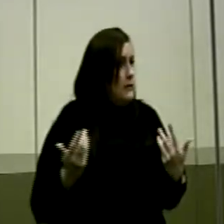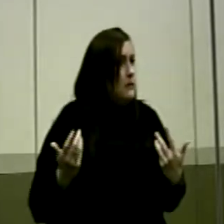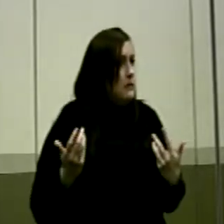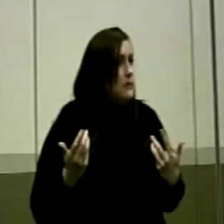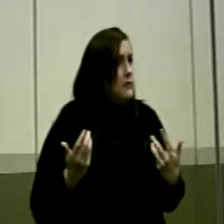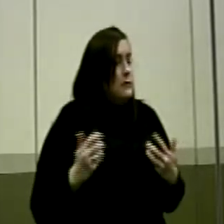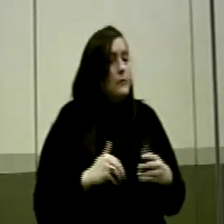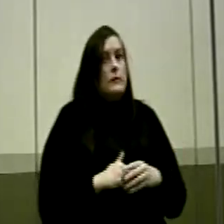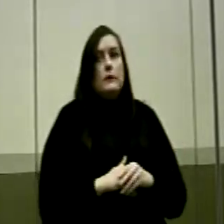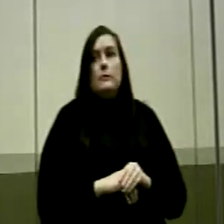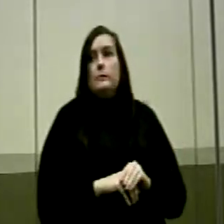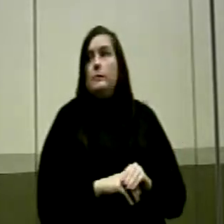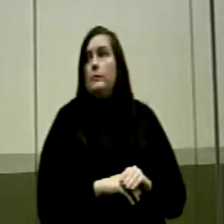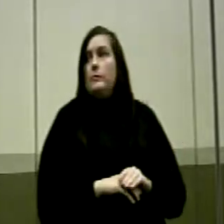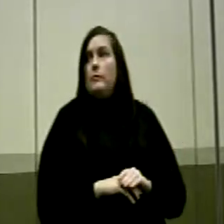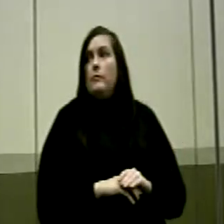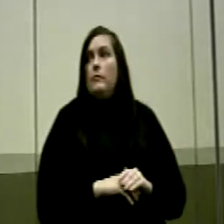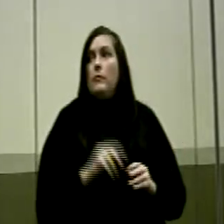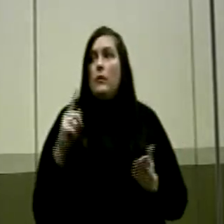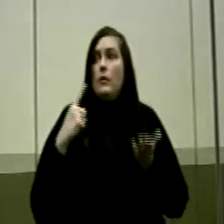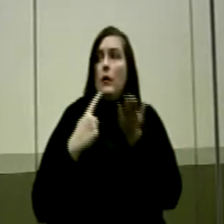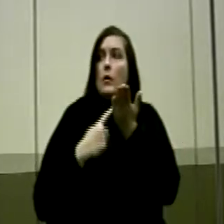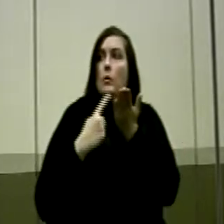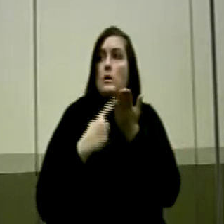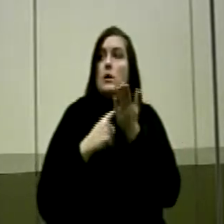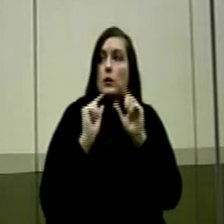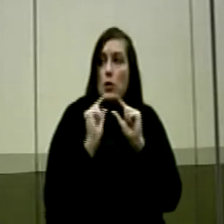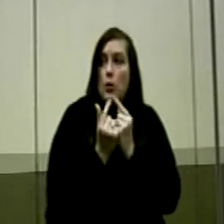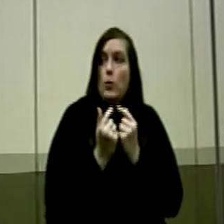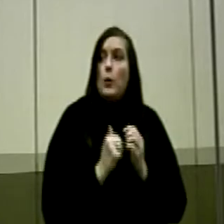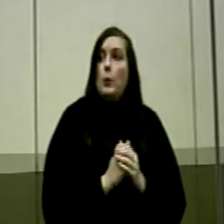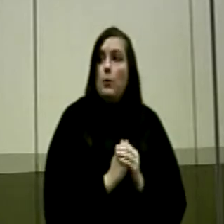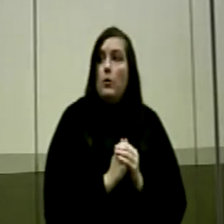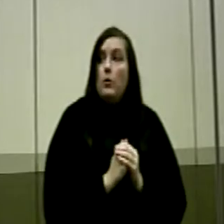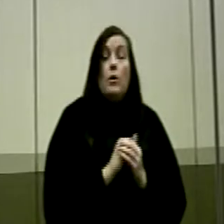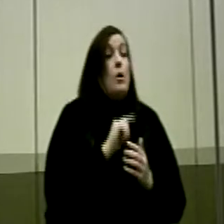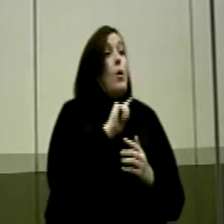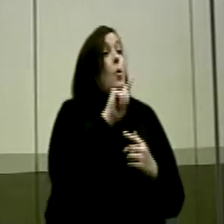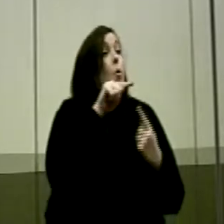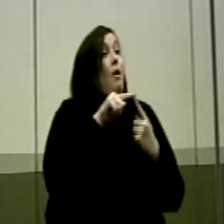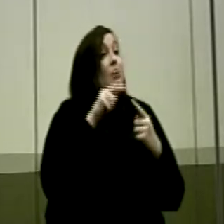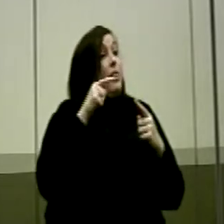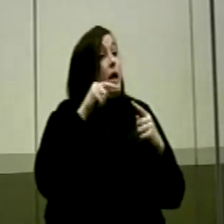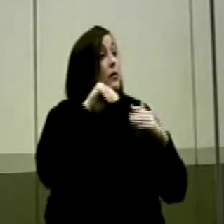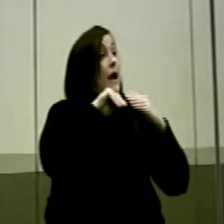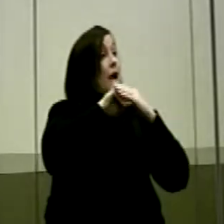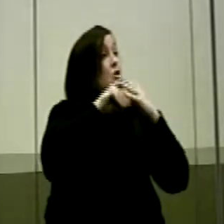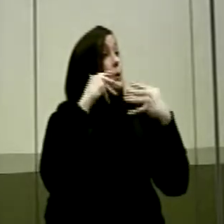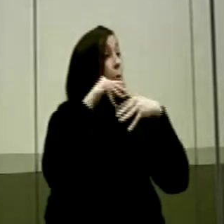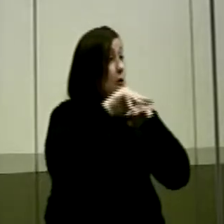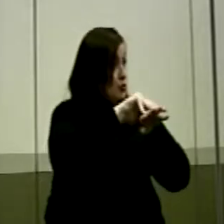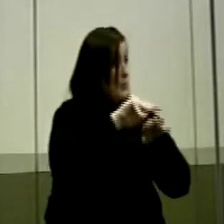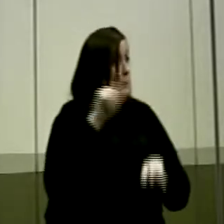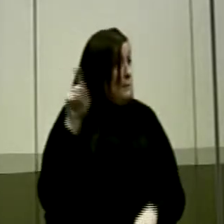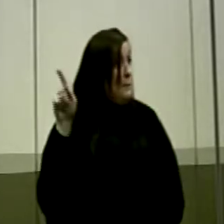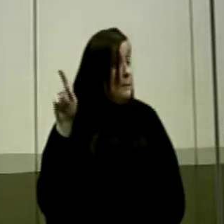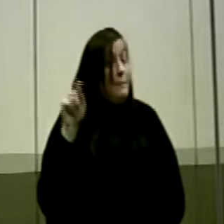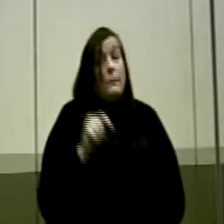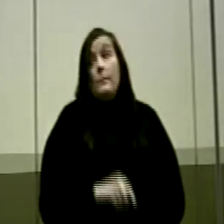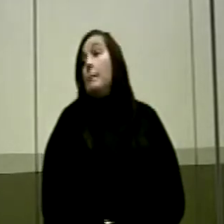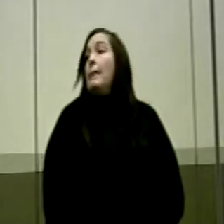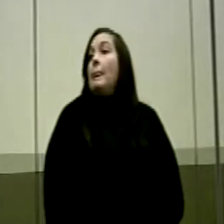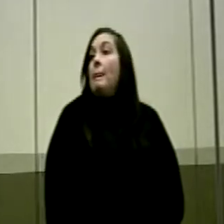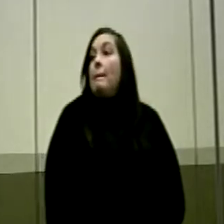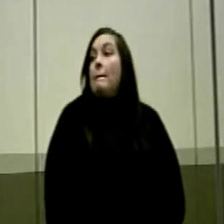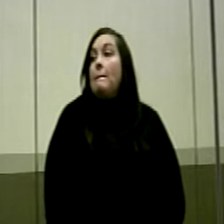about, We talked in our group about and when they do go to the mainstream, that the kids, maybe if they don't